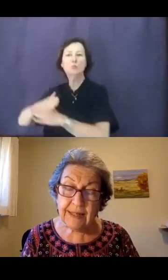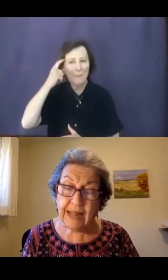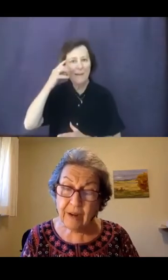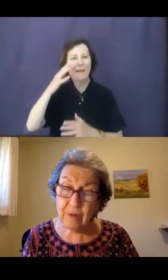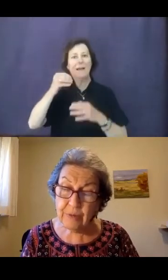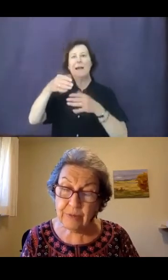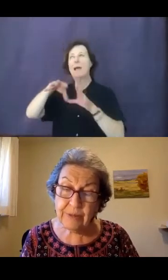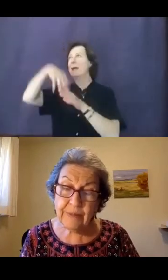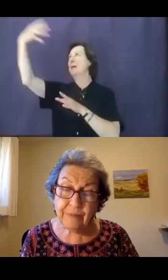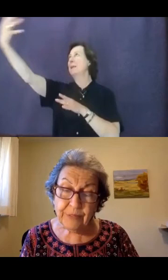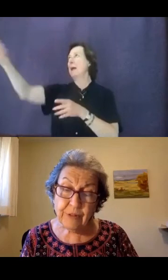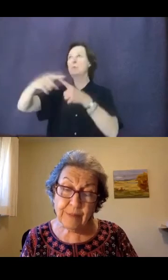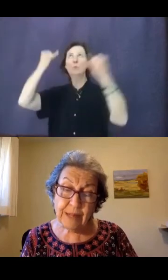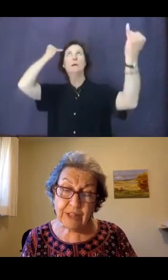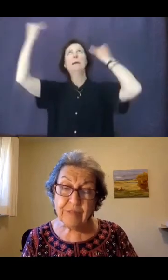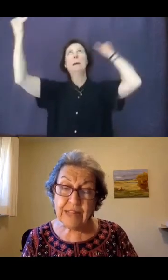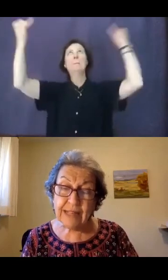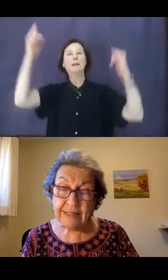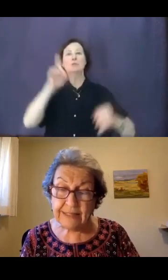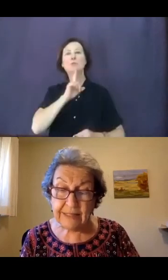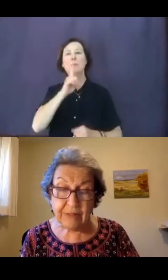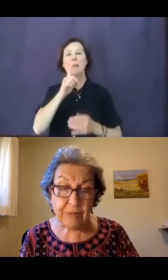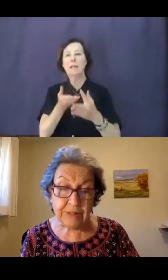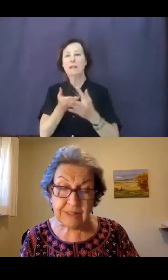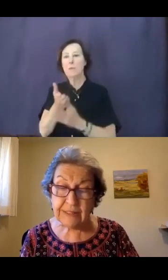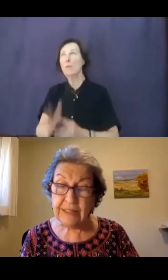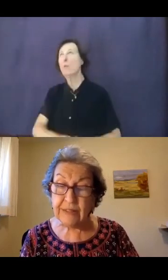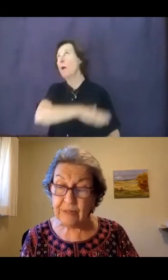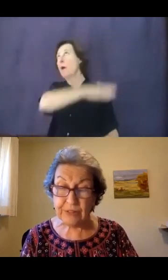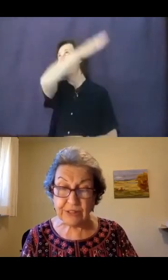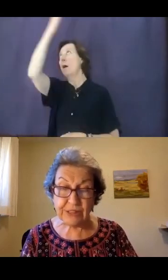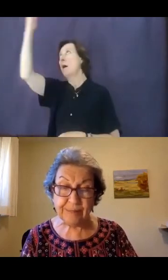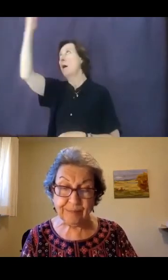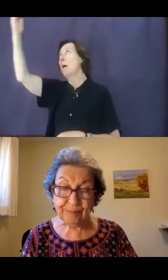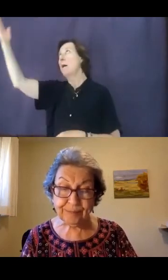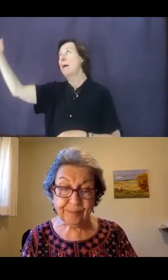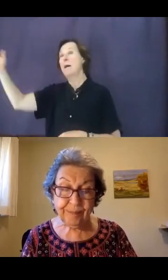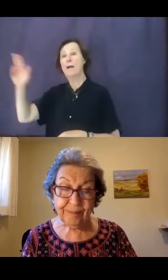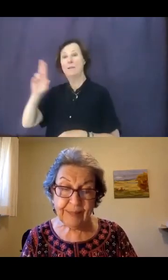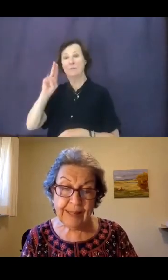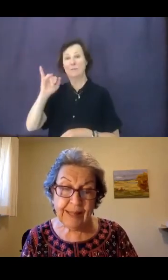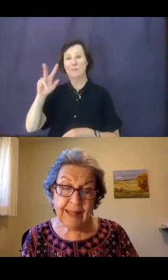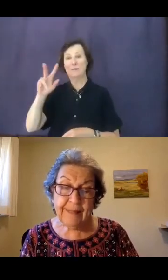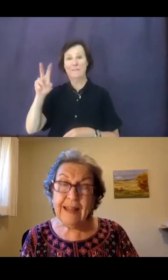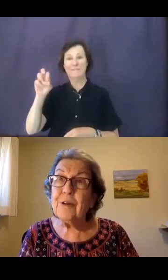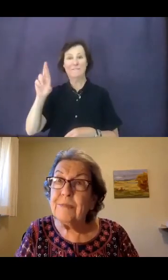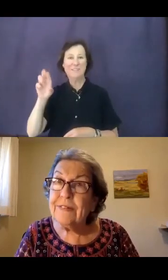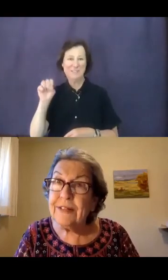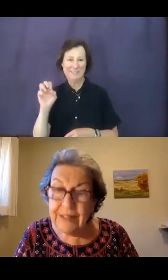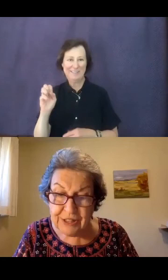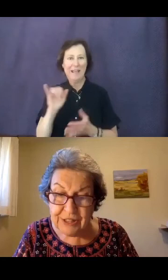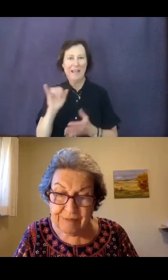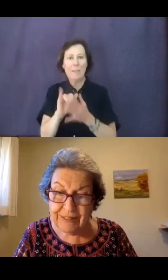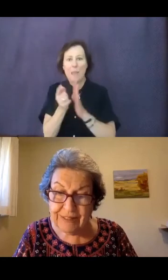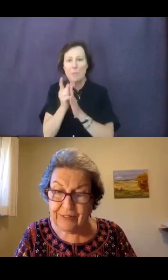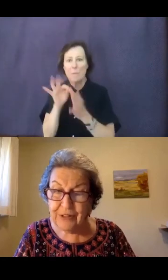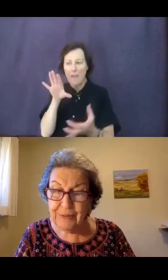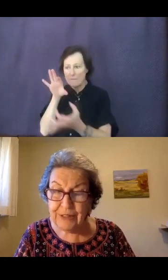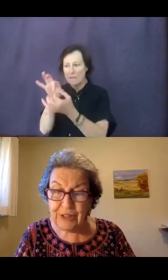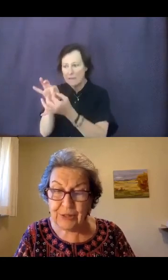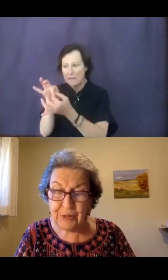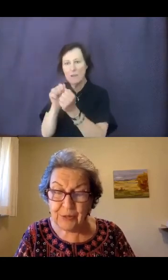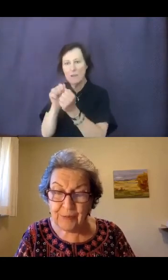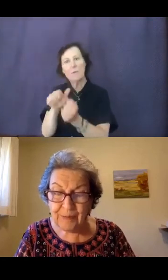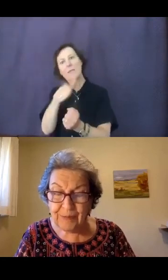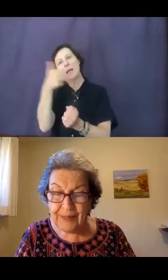and outward to imagine reality across the universe. That moment of connection with another human